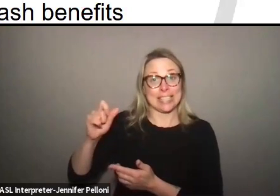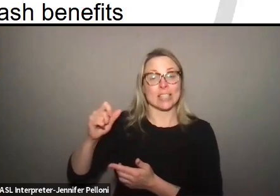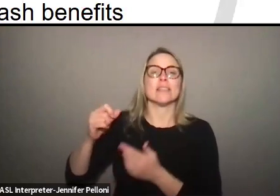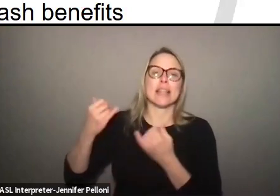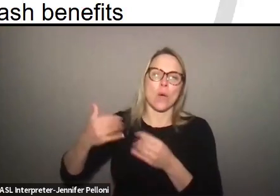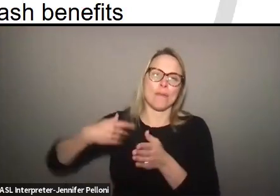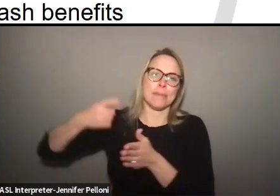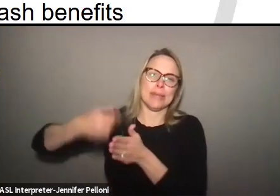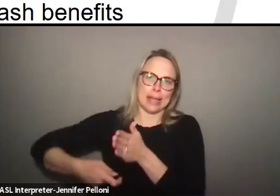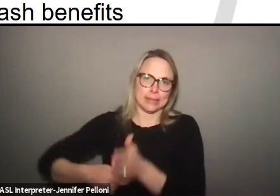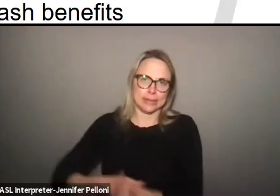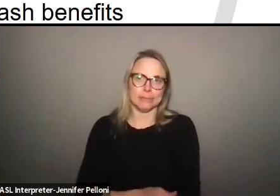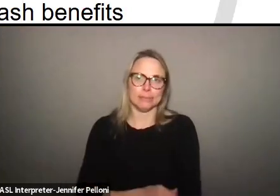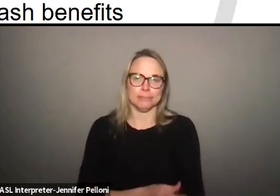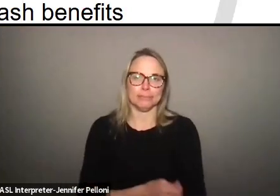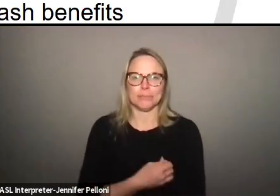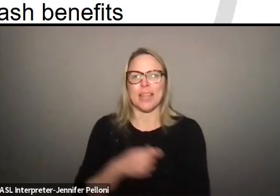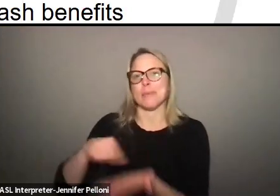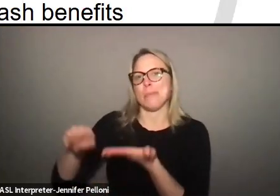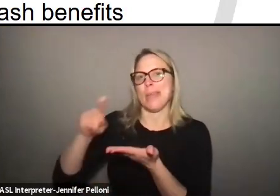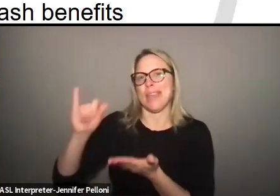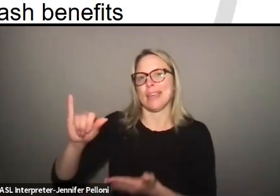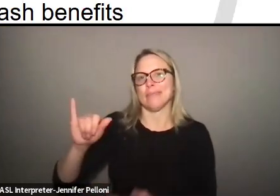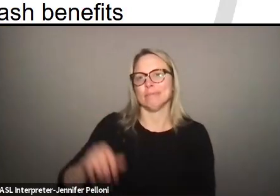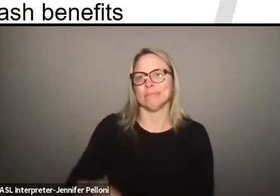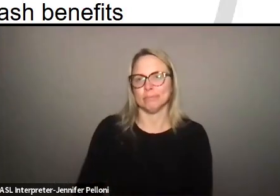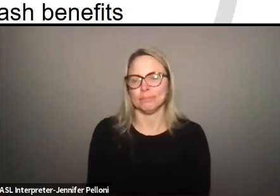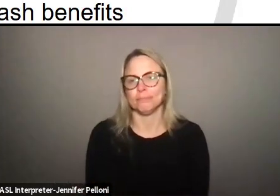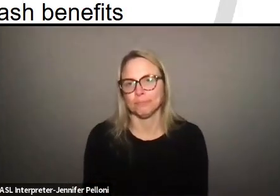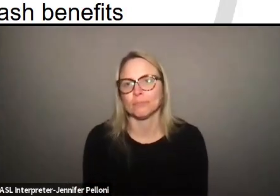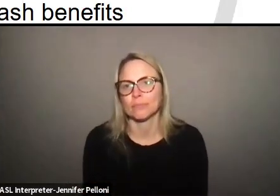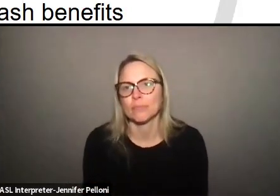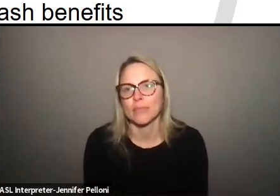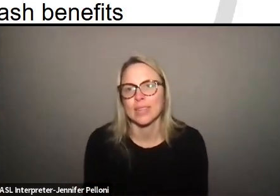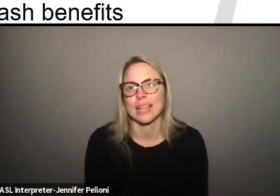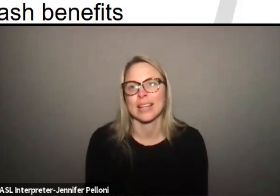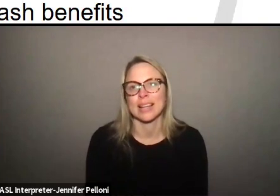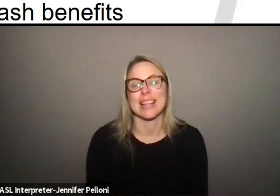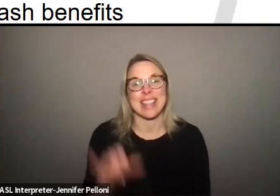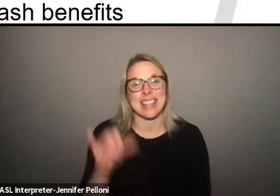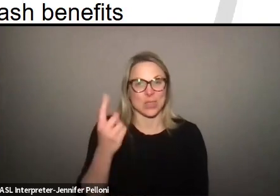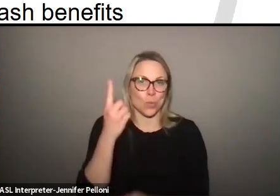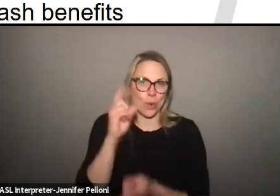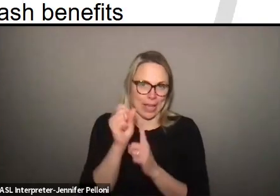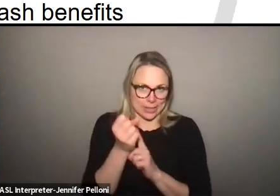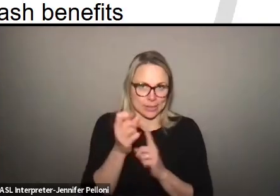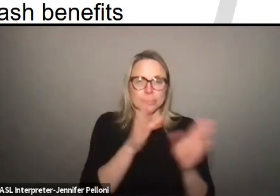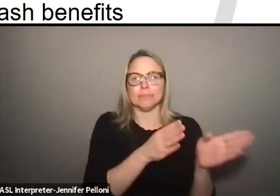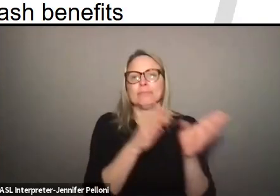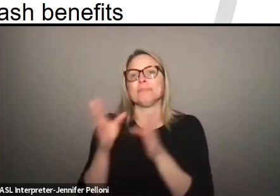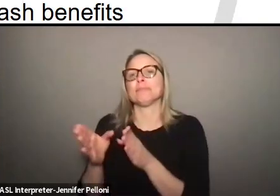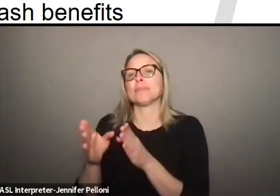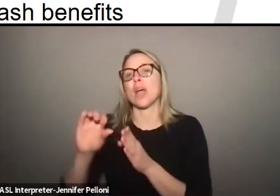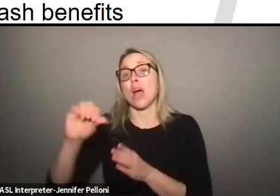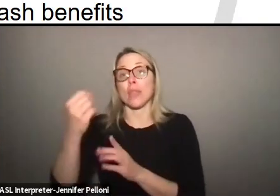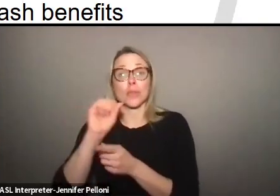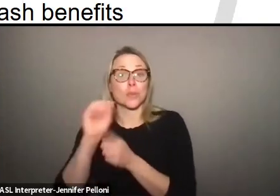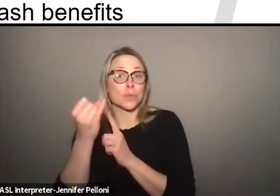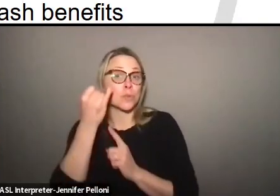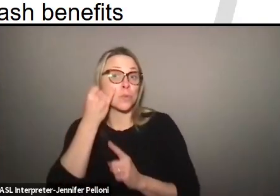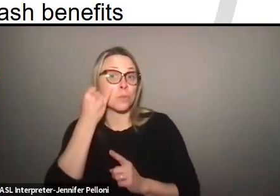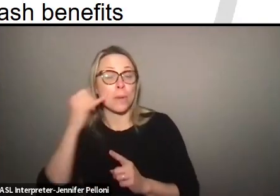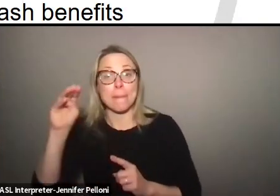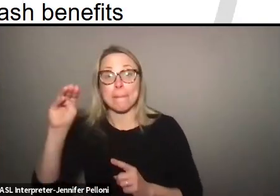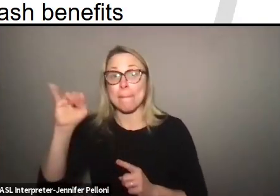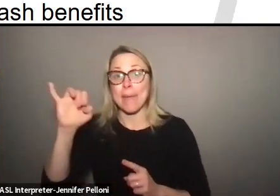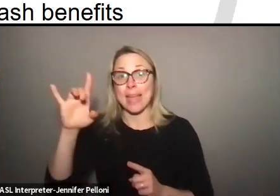eligible person, would have to pay taxes on the earnings. That's one case. The other thing is, what about this